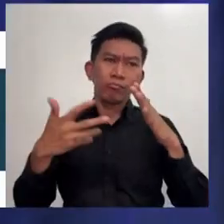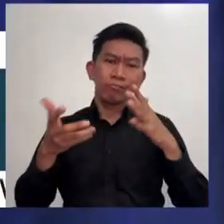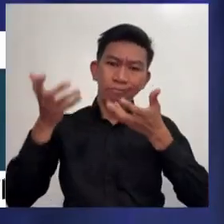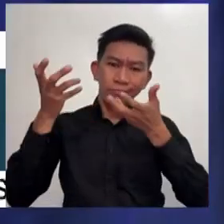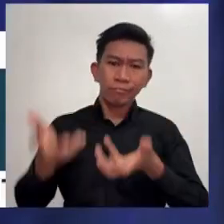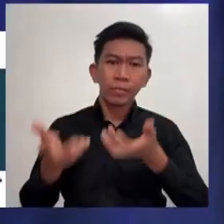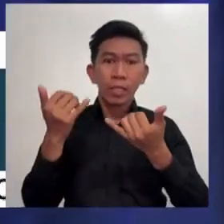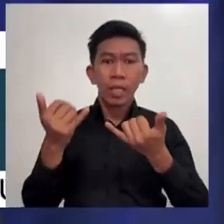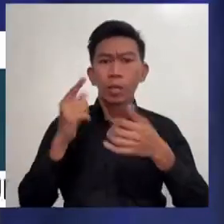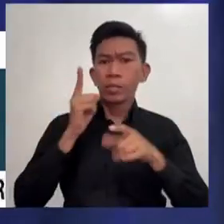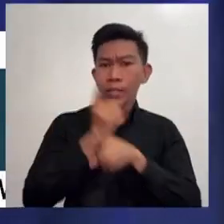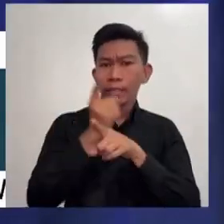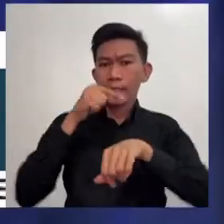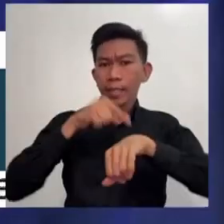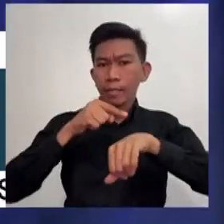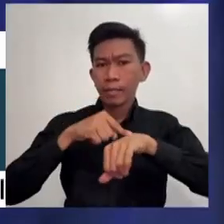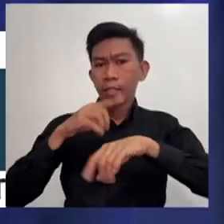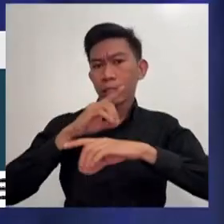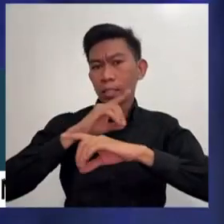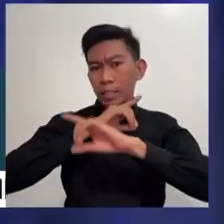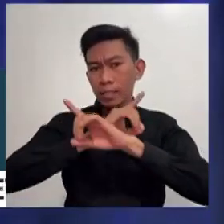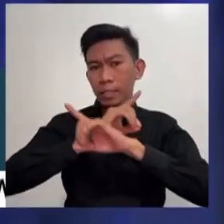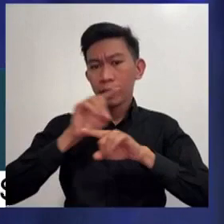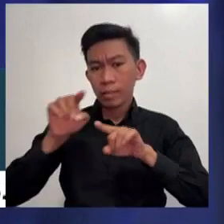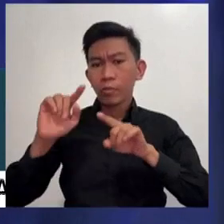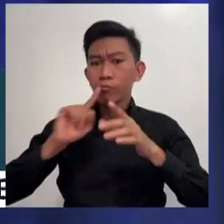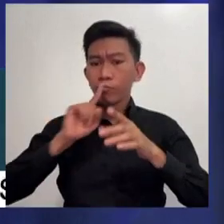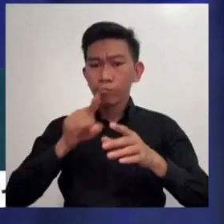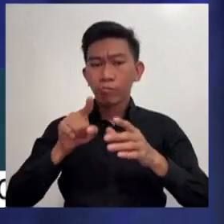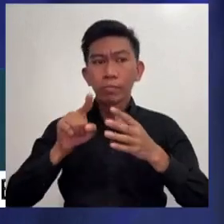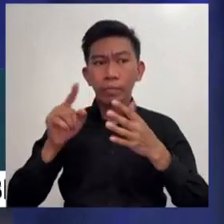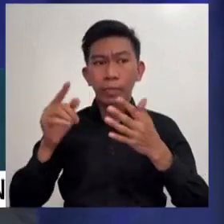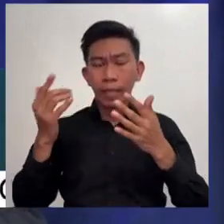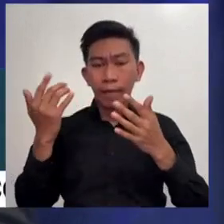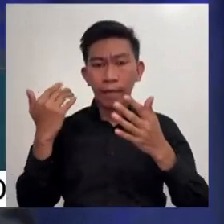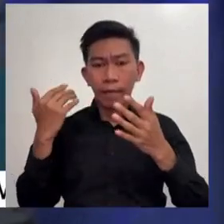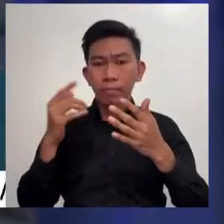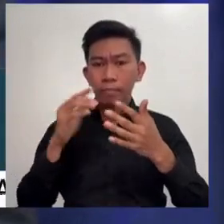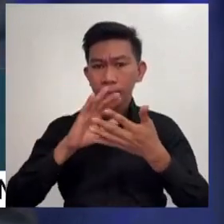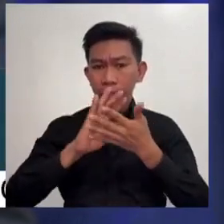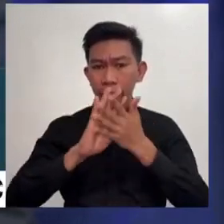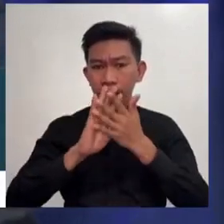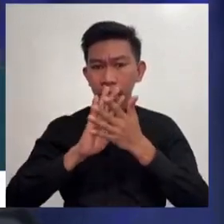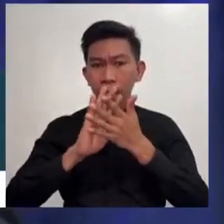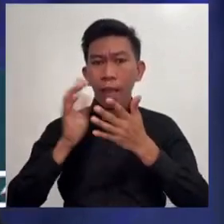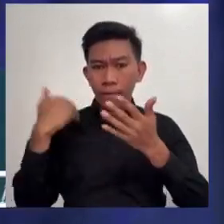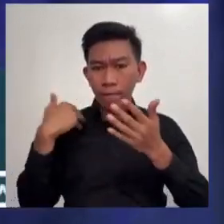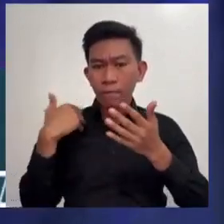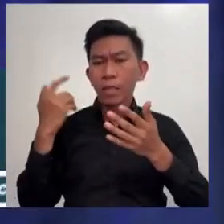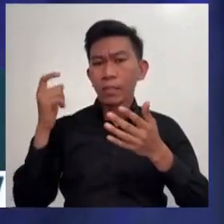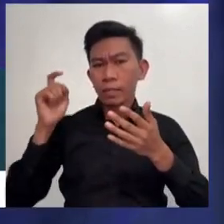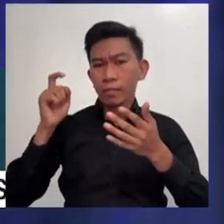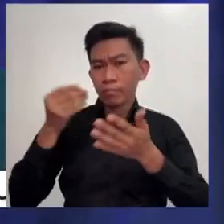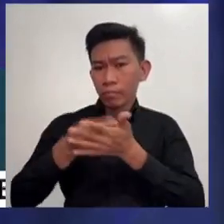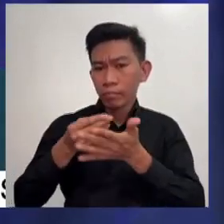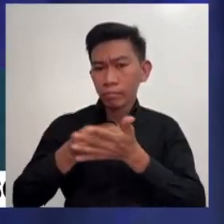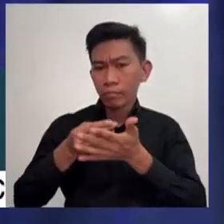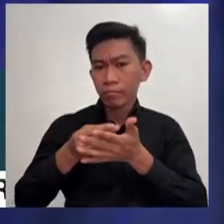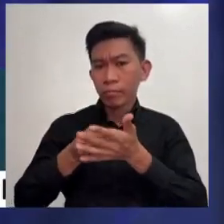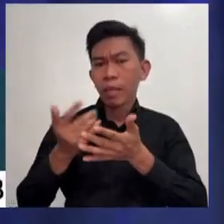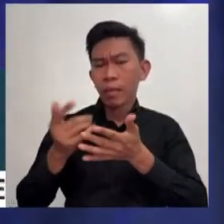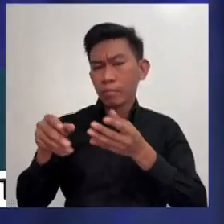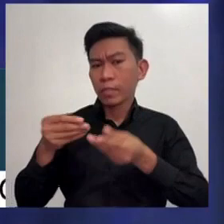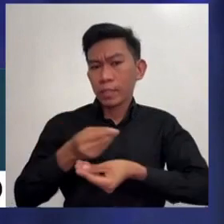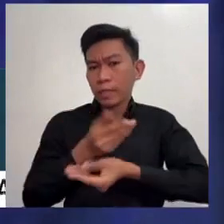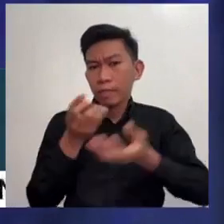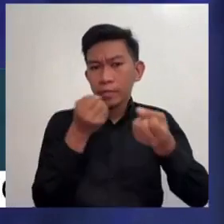of National Defense as the civilian agency which resource manages and provides services to